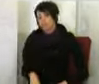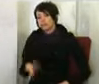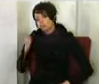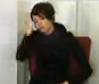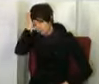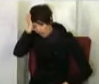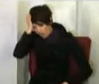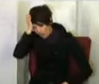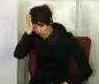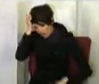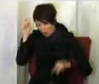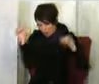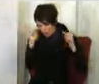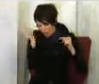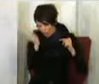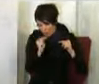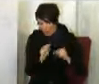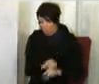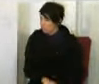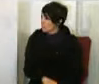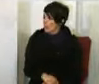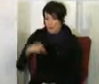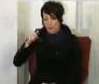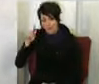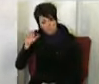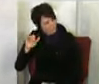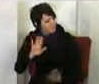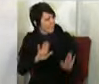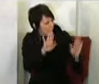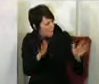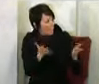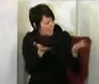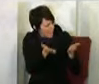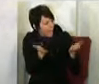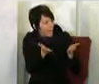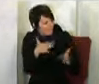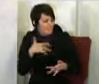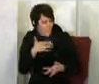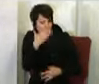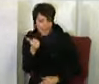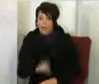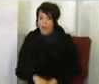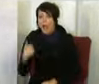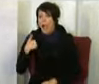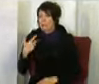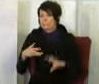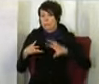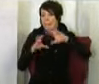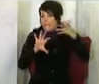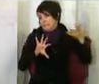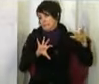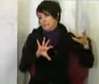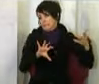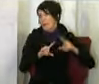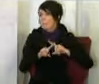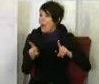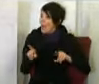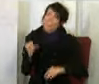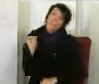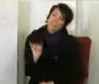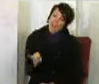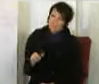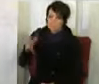head, and poor Patrice was sitting there trying to make me feel better, and I was just a mess. But you know,